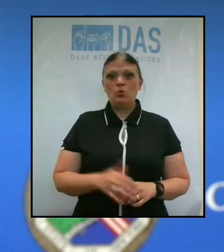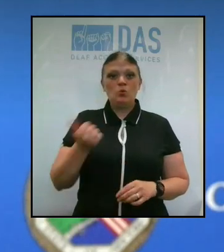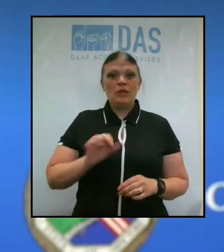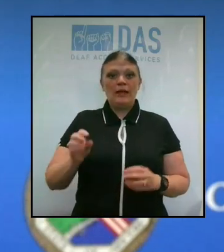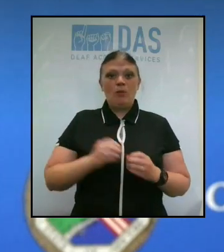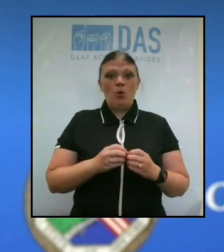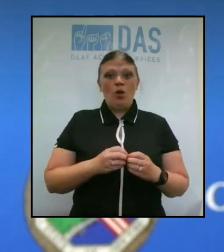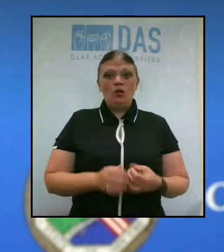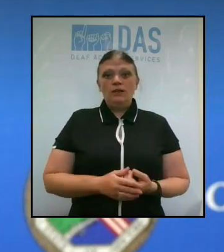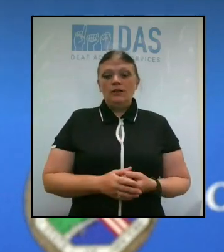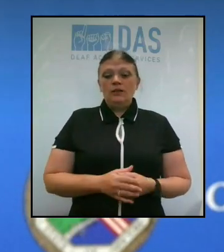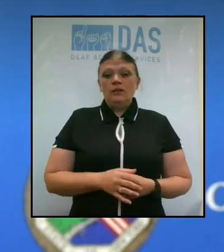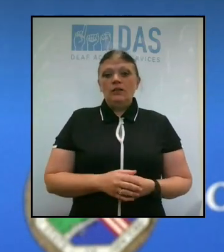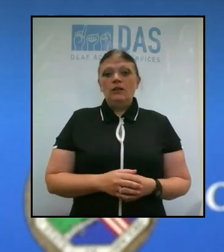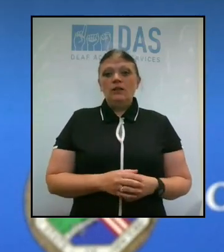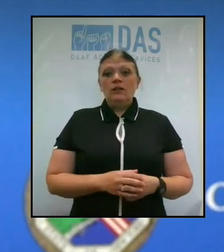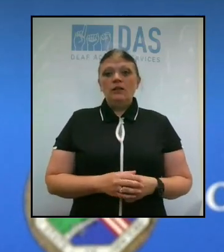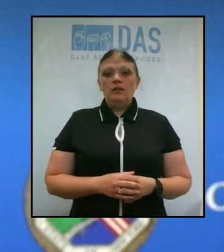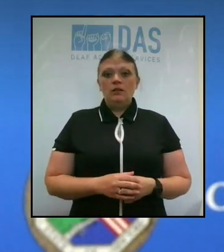more questions?